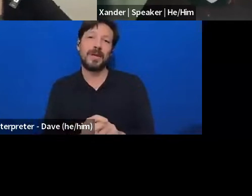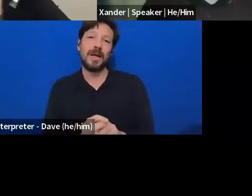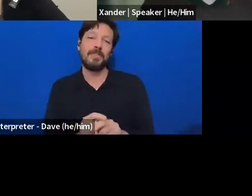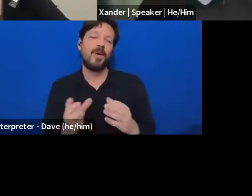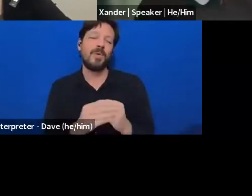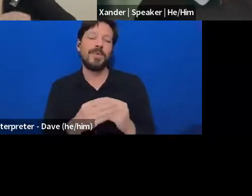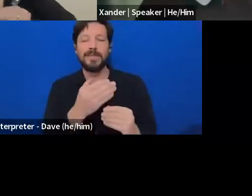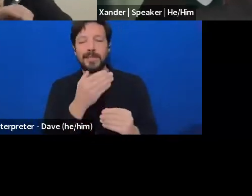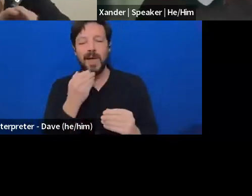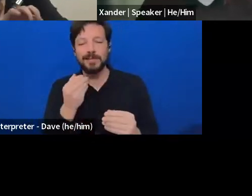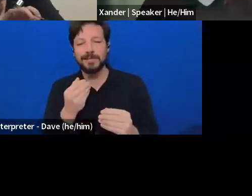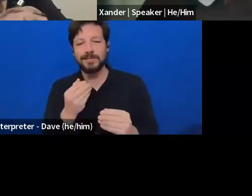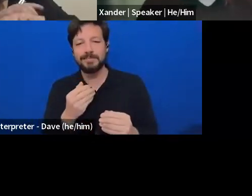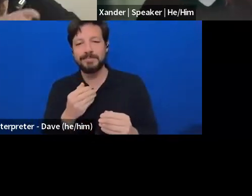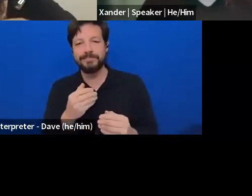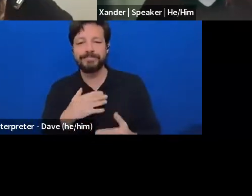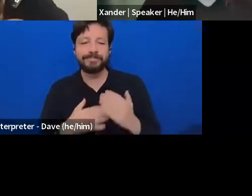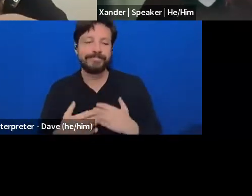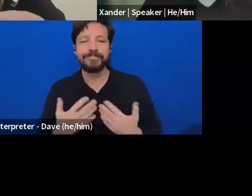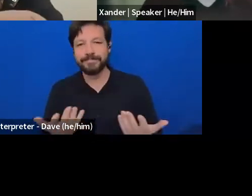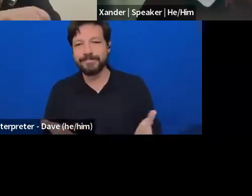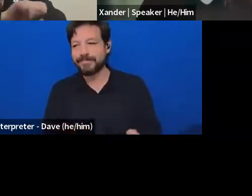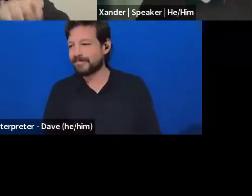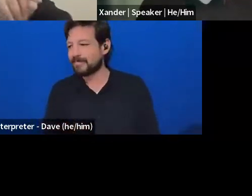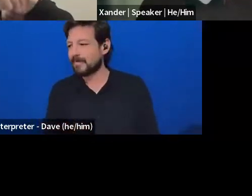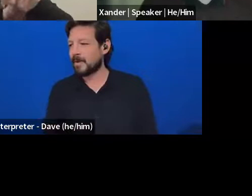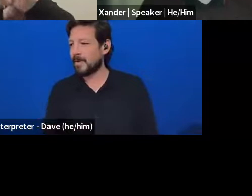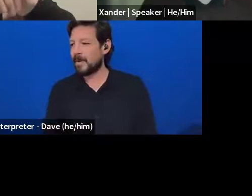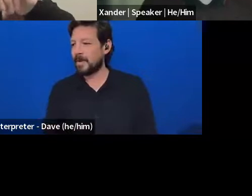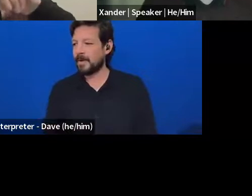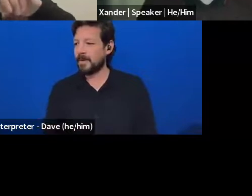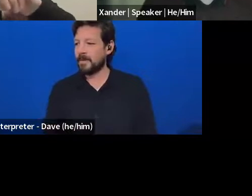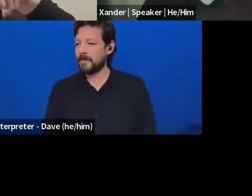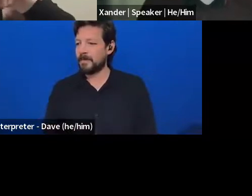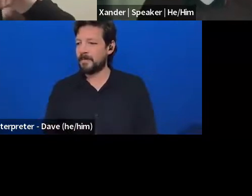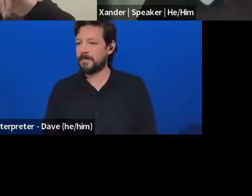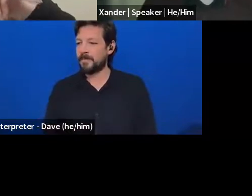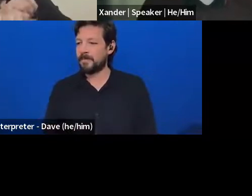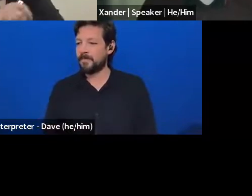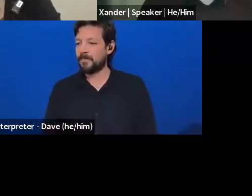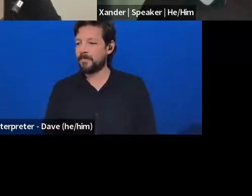that. But yeah, it's set me up.